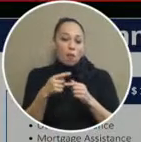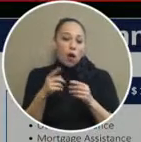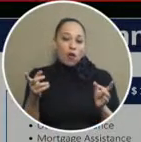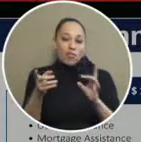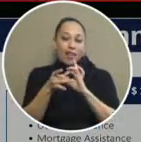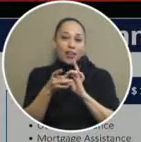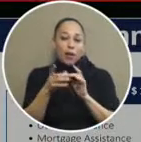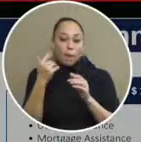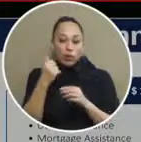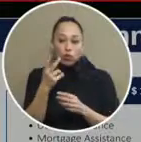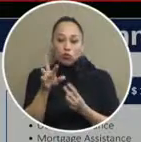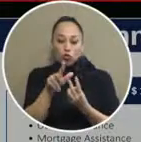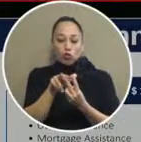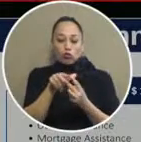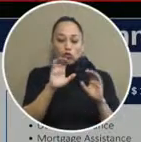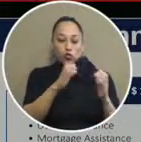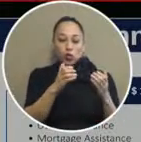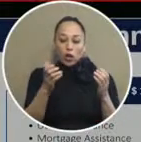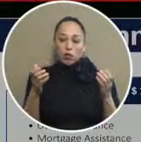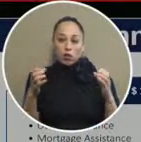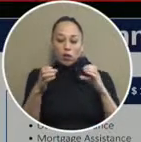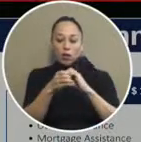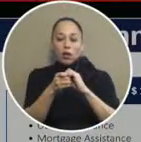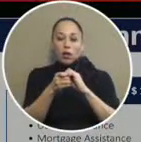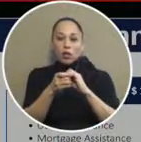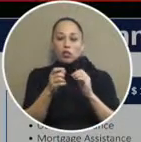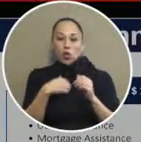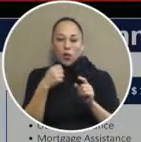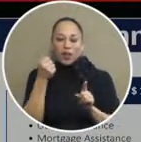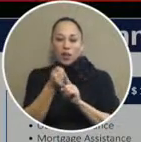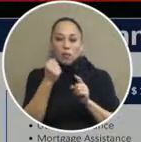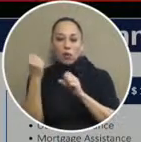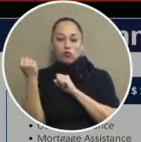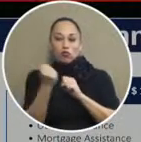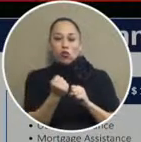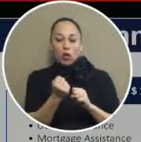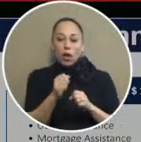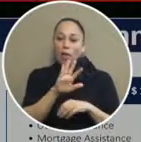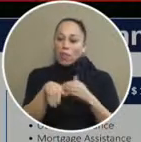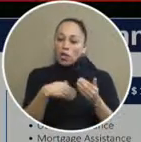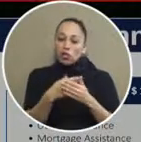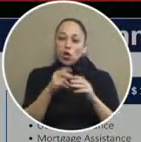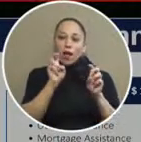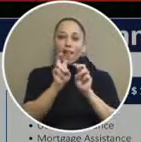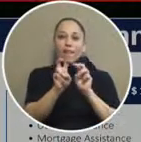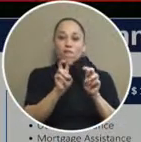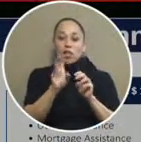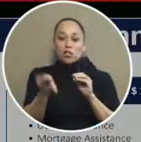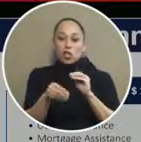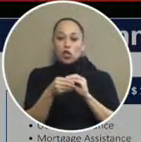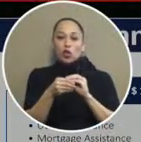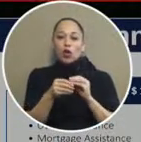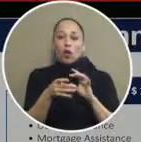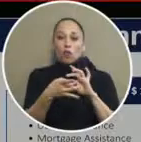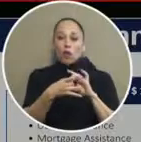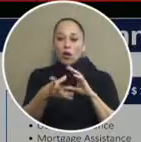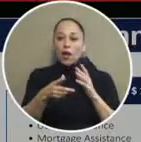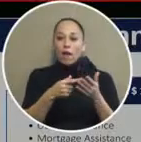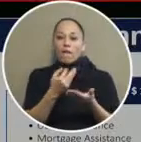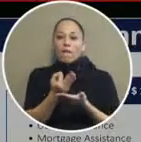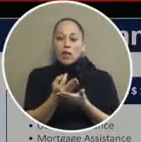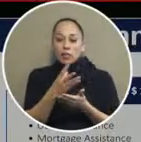linkage between those two categories can be so that we can, in fact, come out stronger. The total investment, including relief funds